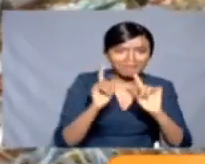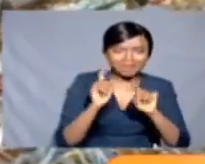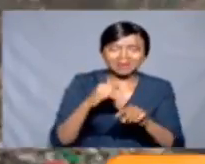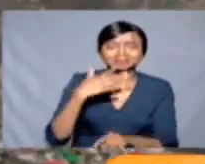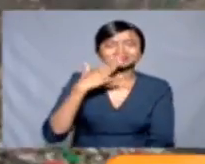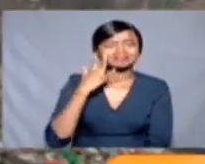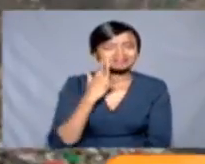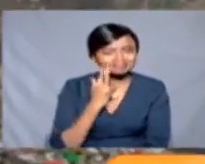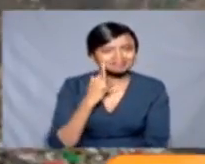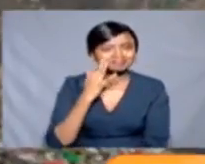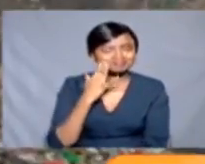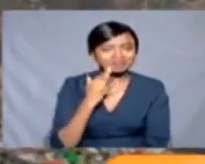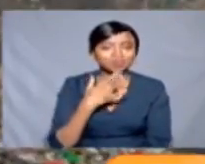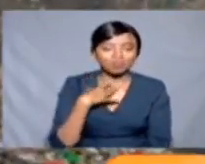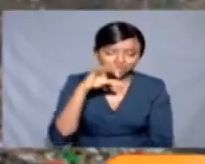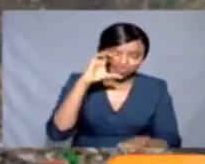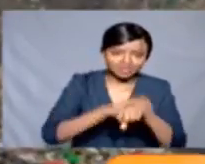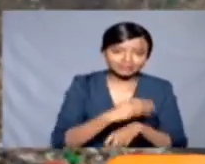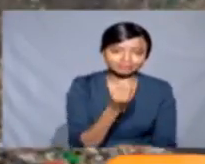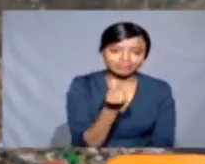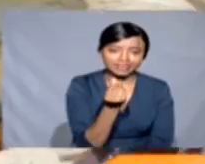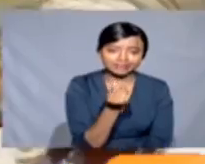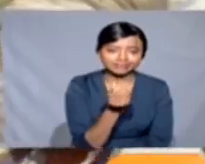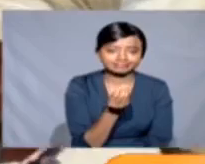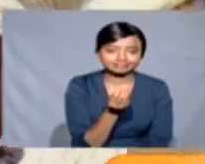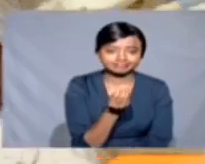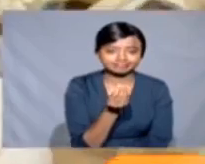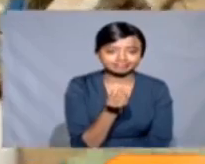day to earn a living.